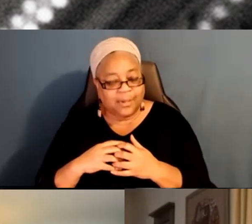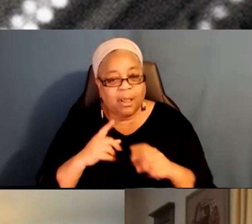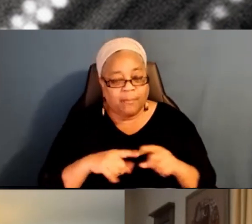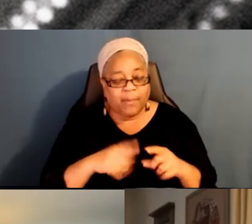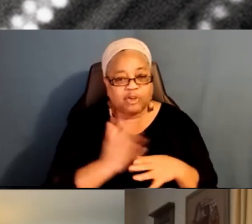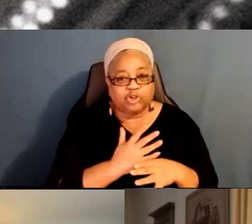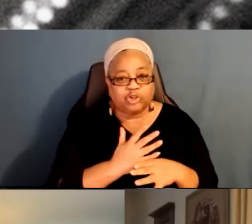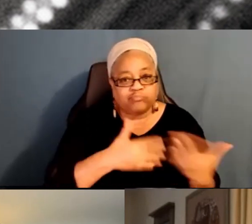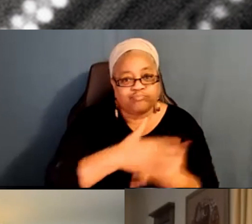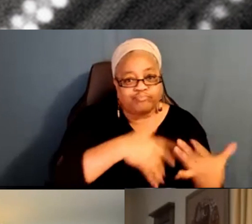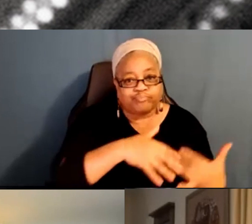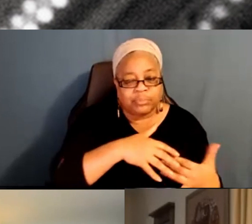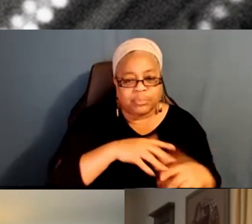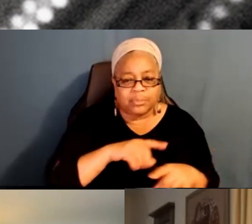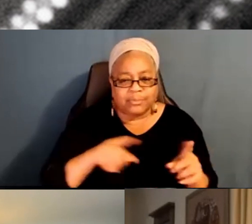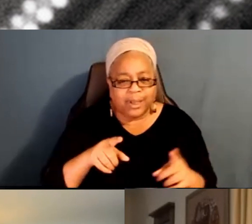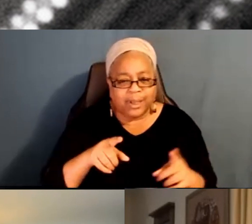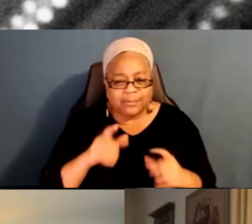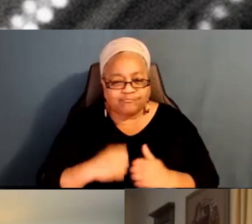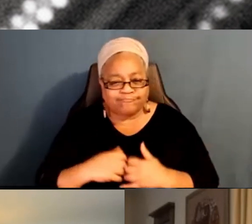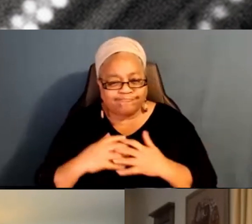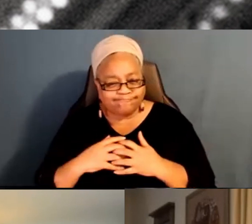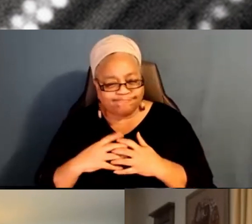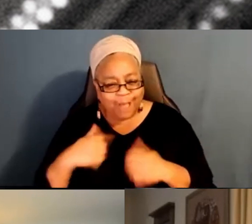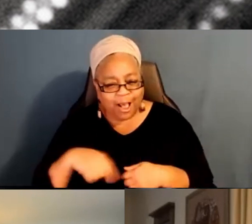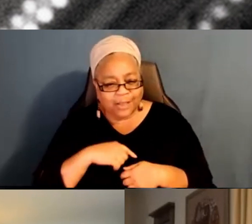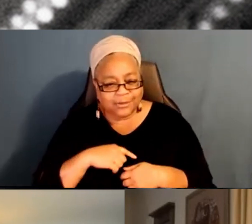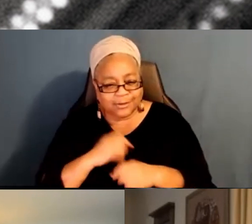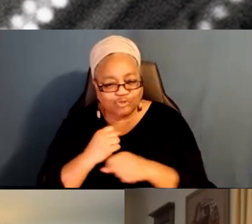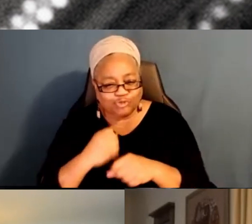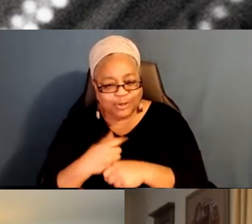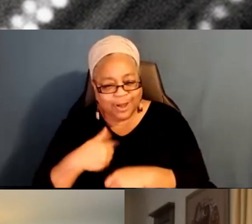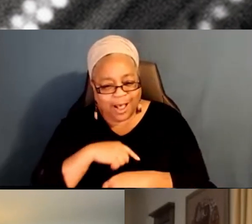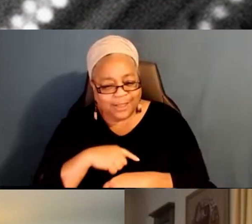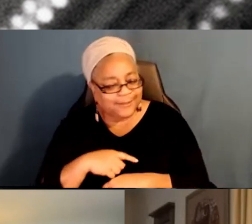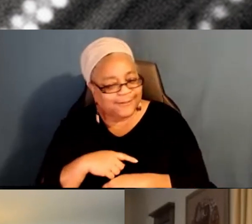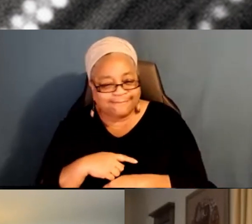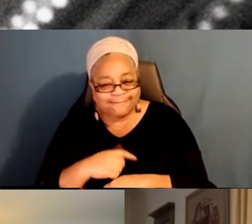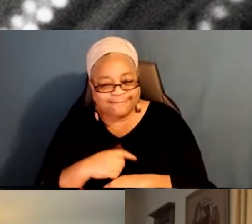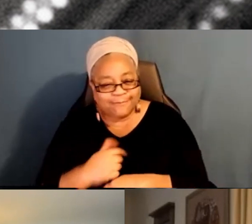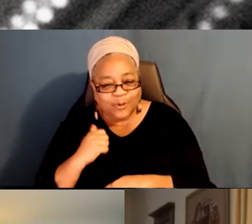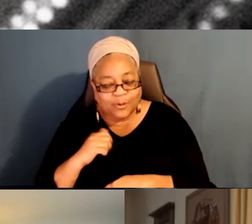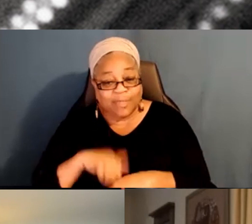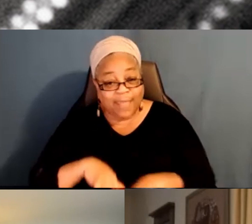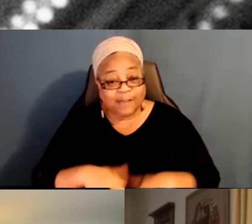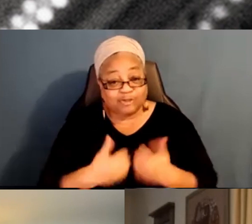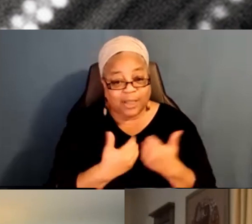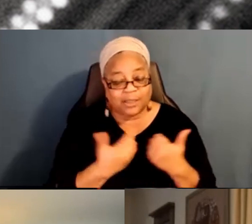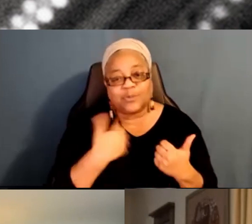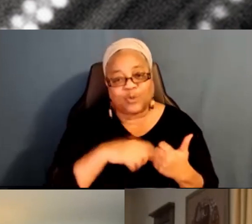not be constituted by it. And I think that's a challenge that all of you, right, that we all